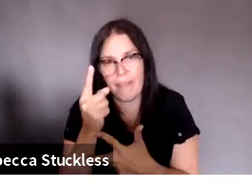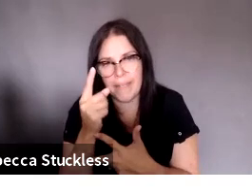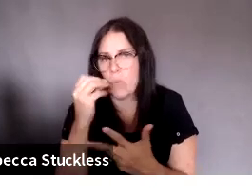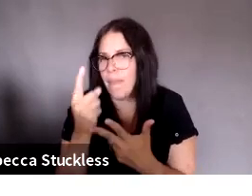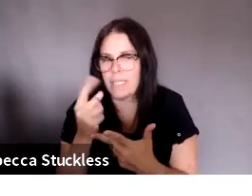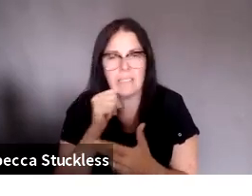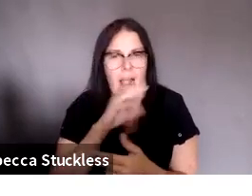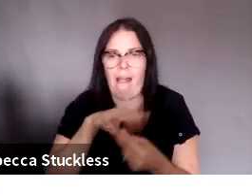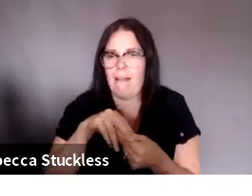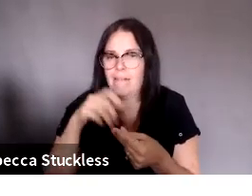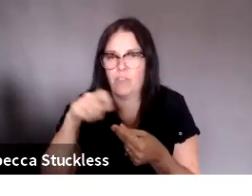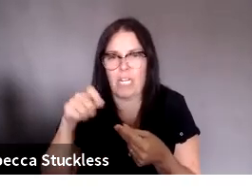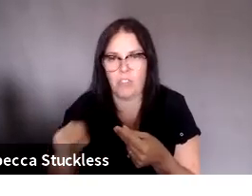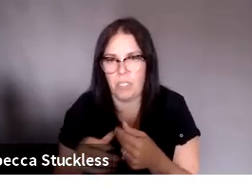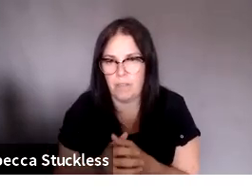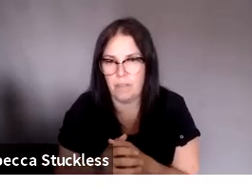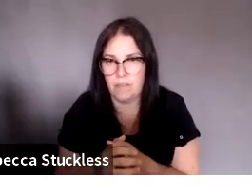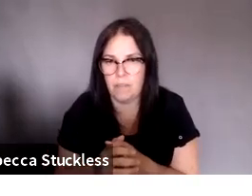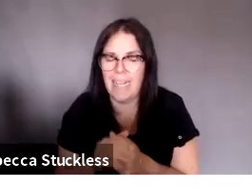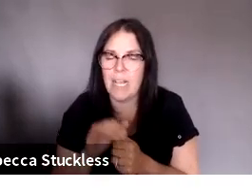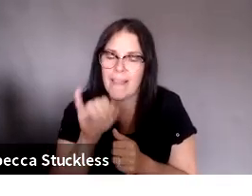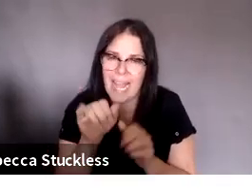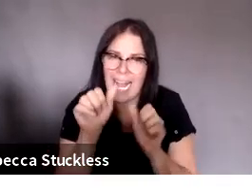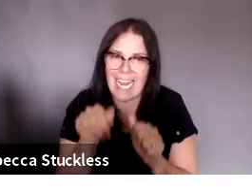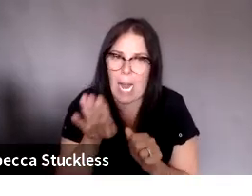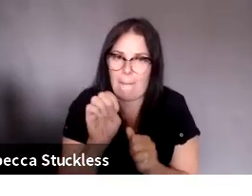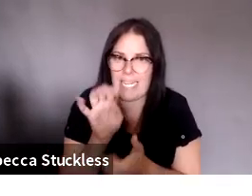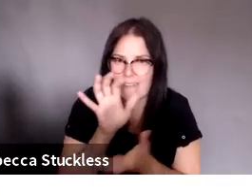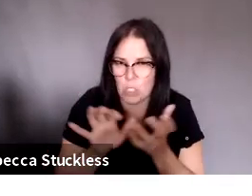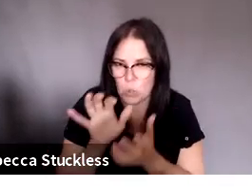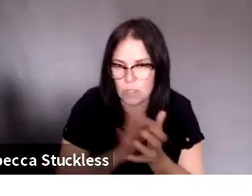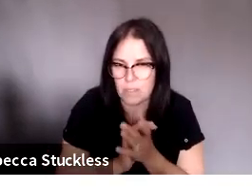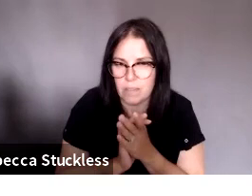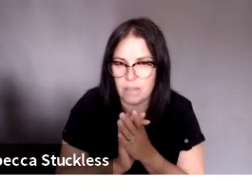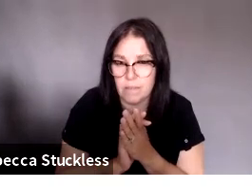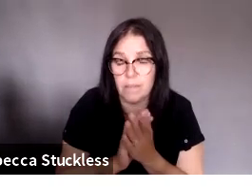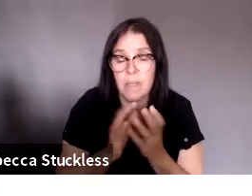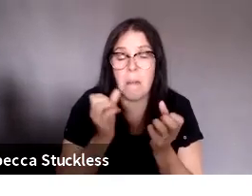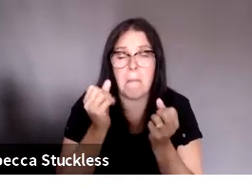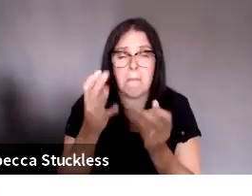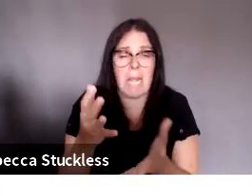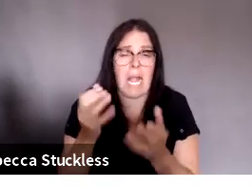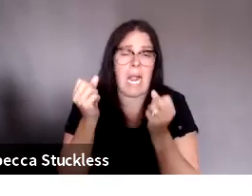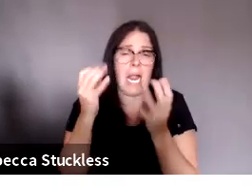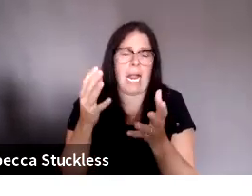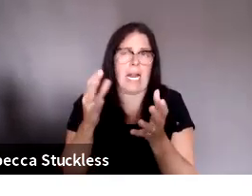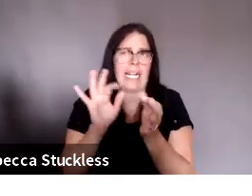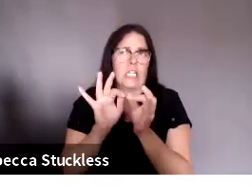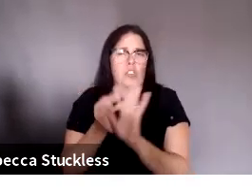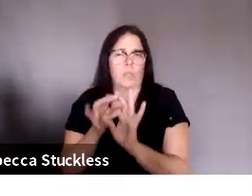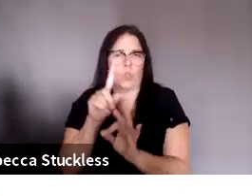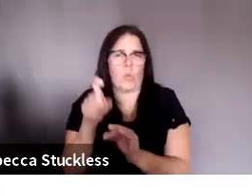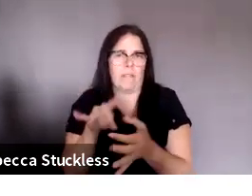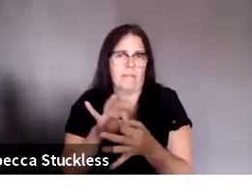So that's sometimes a little bit confusing. Lots of interpretation questions around some of these, and they're not well